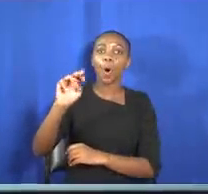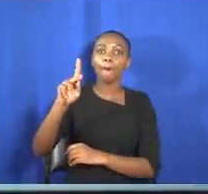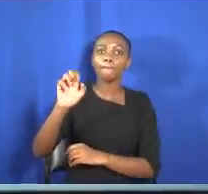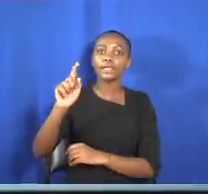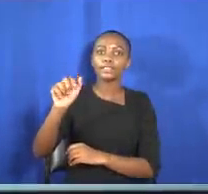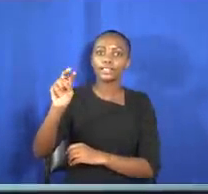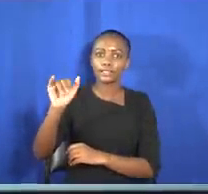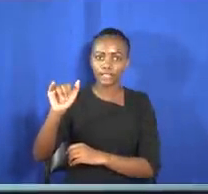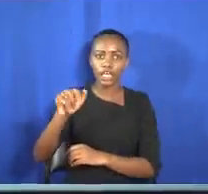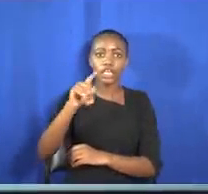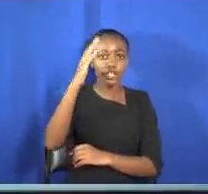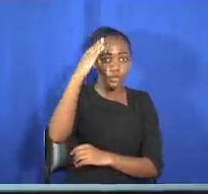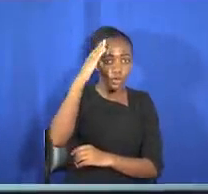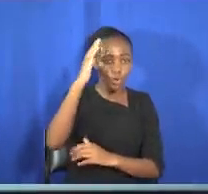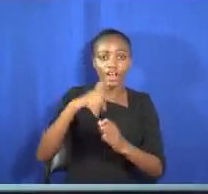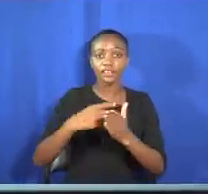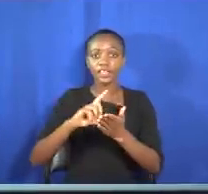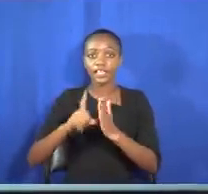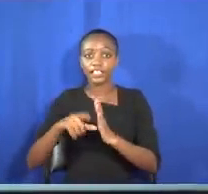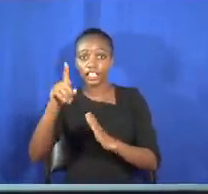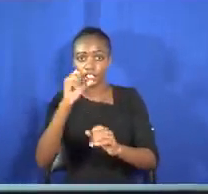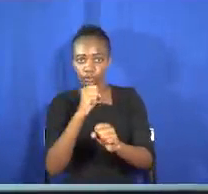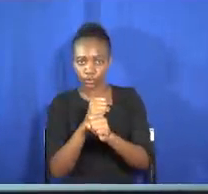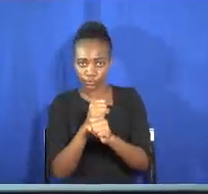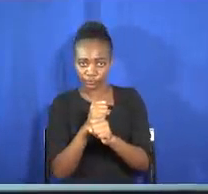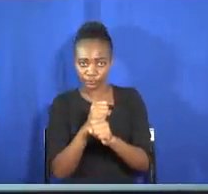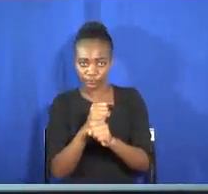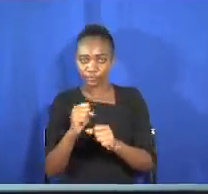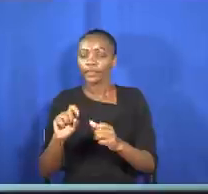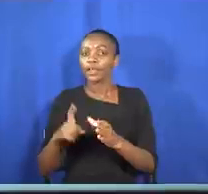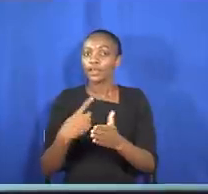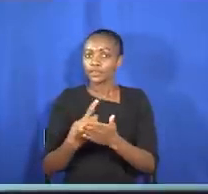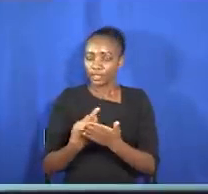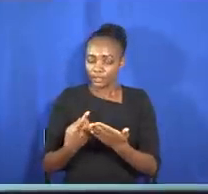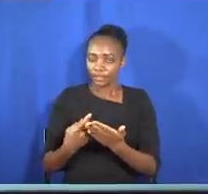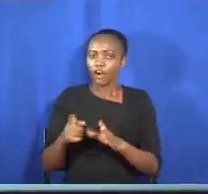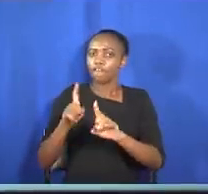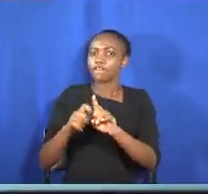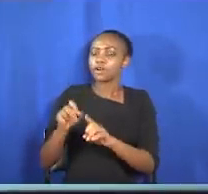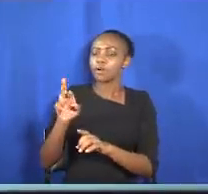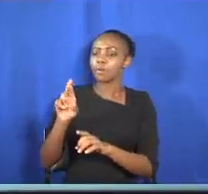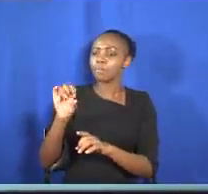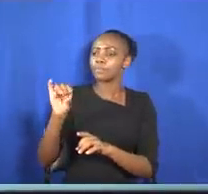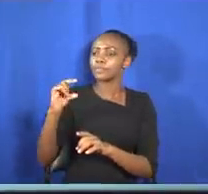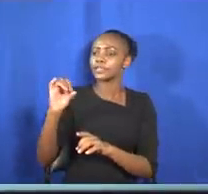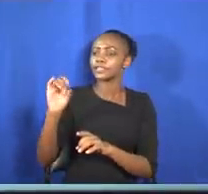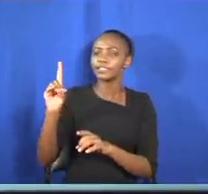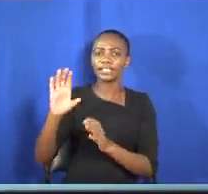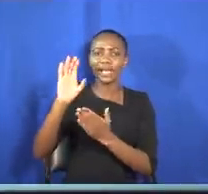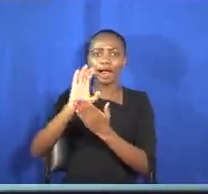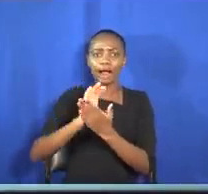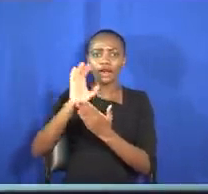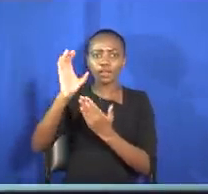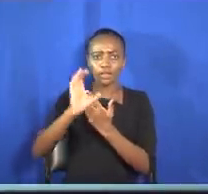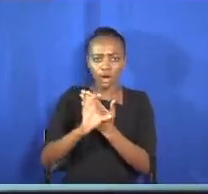knowing to doing. Then the other one is we are moving from a rigid and